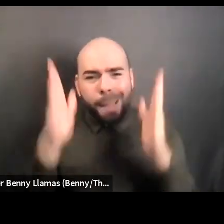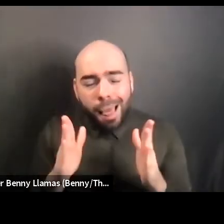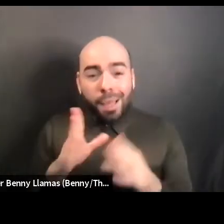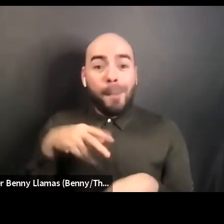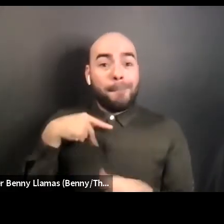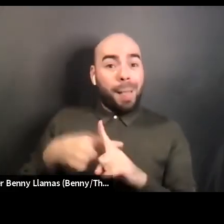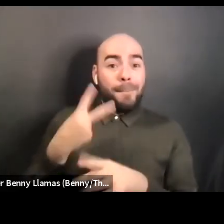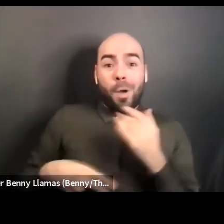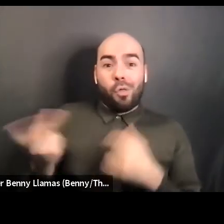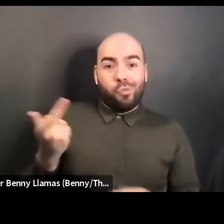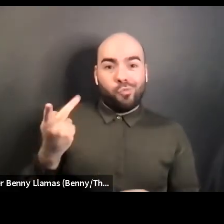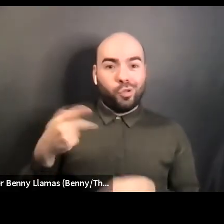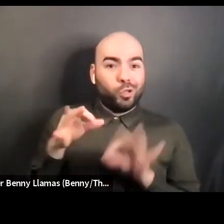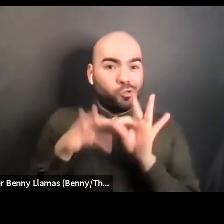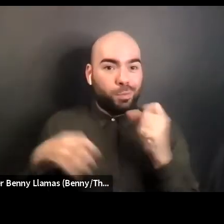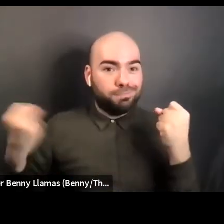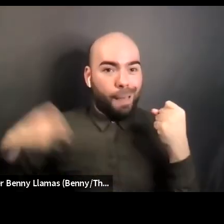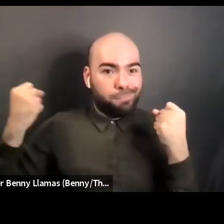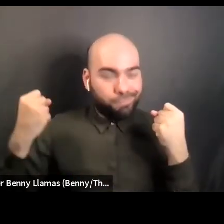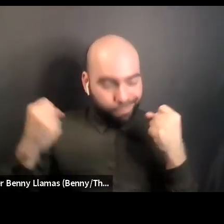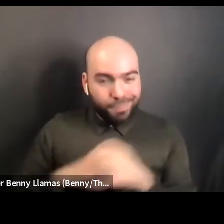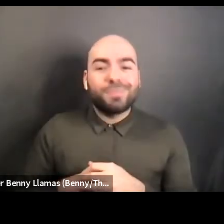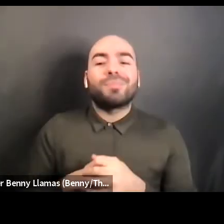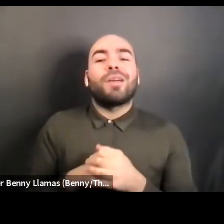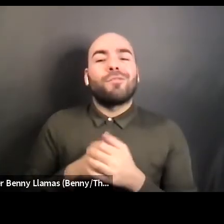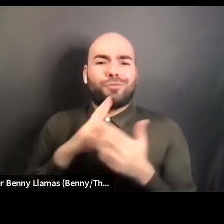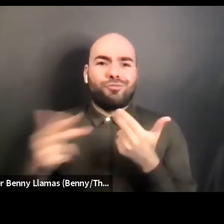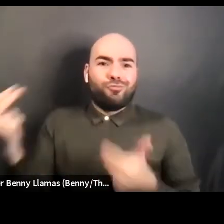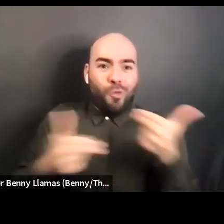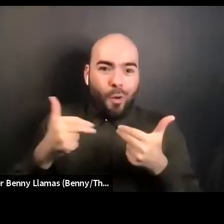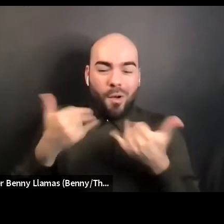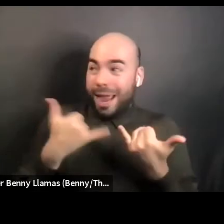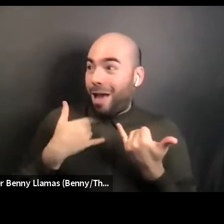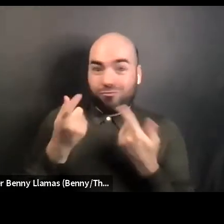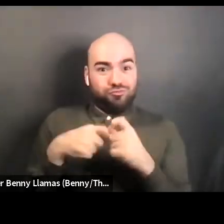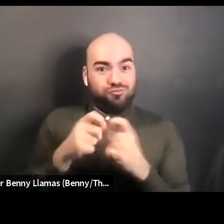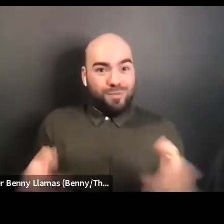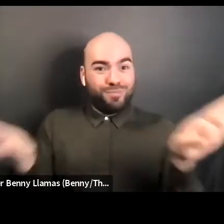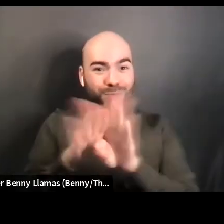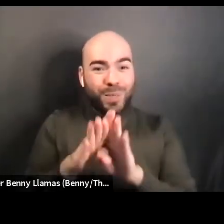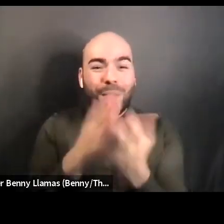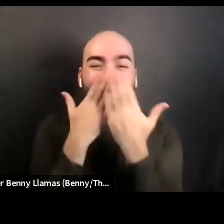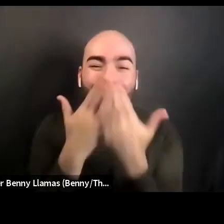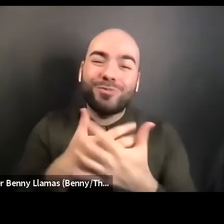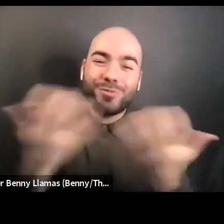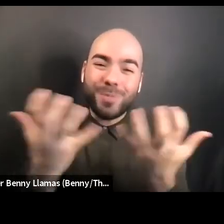ASL interpreters for joining us. I will close us out. Thank you so much.